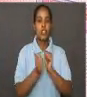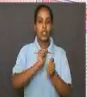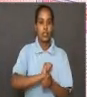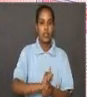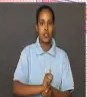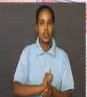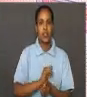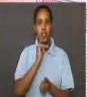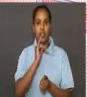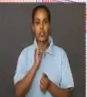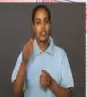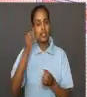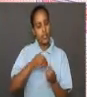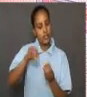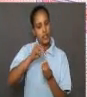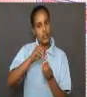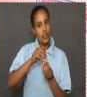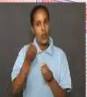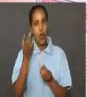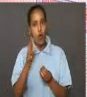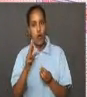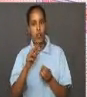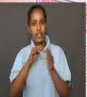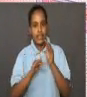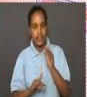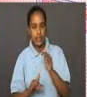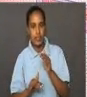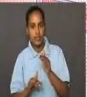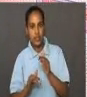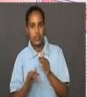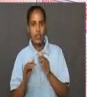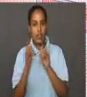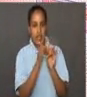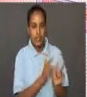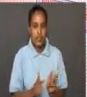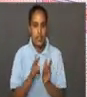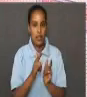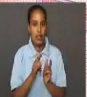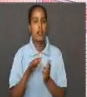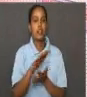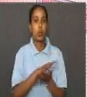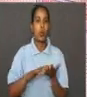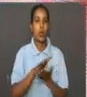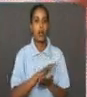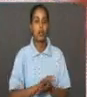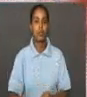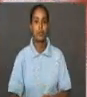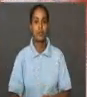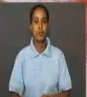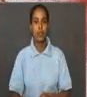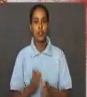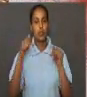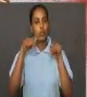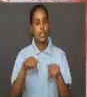change is the increase or decrease in a system's disorder.